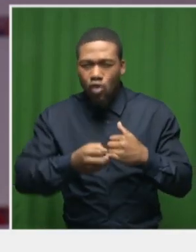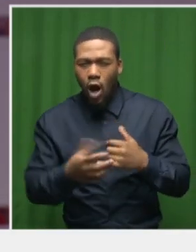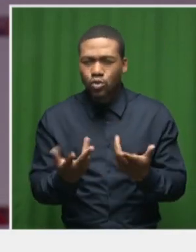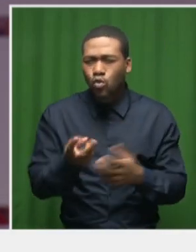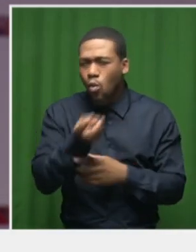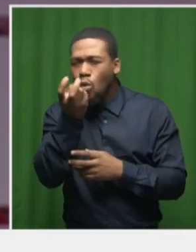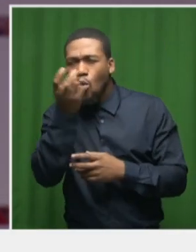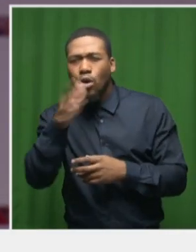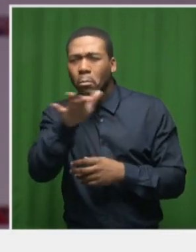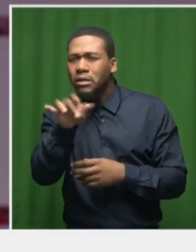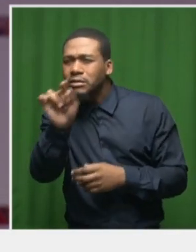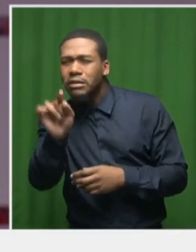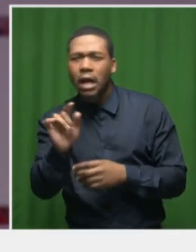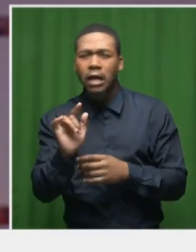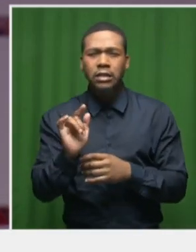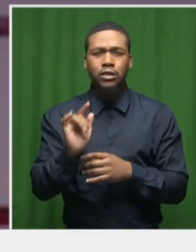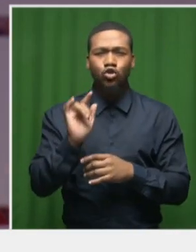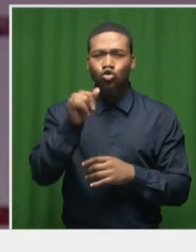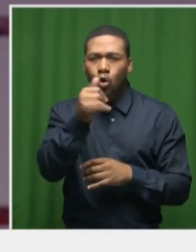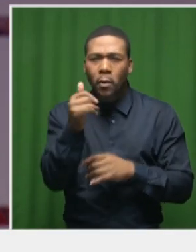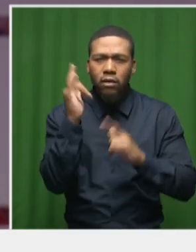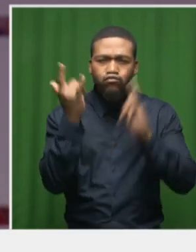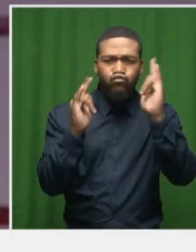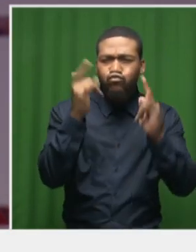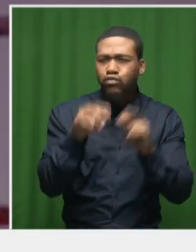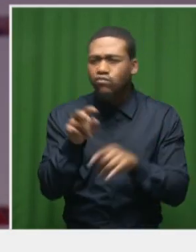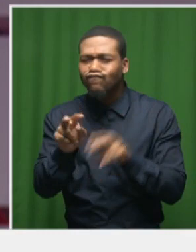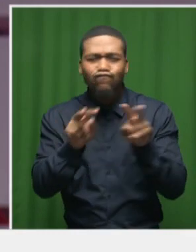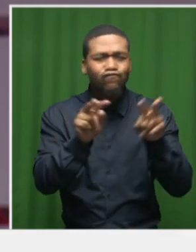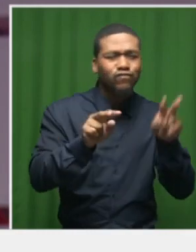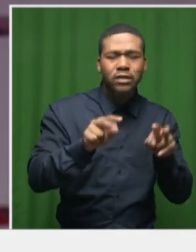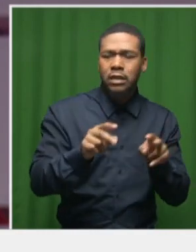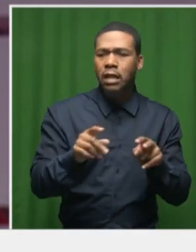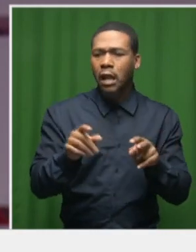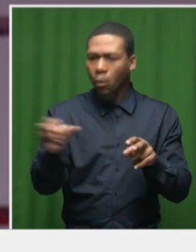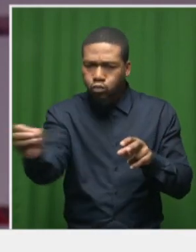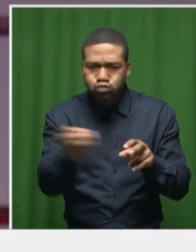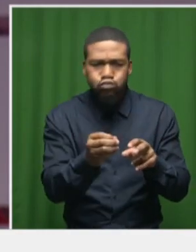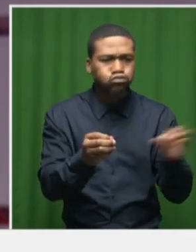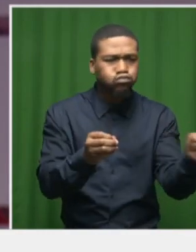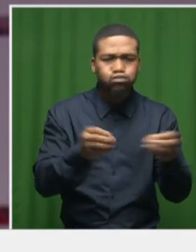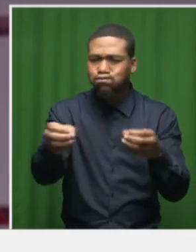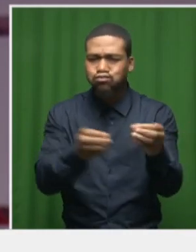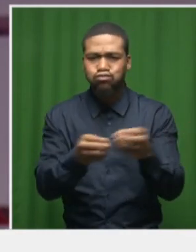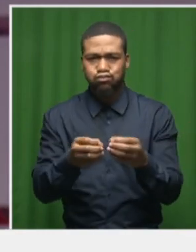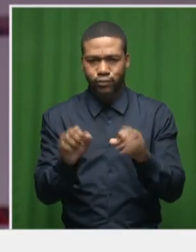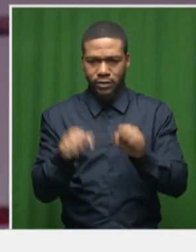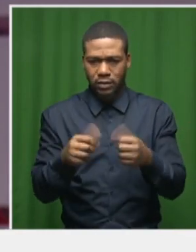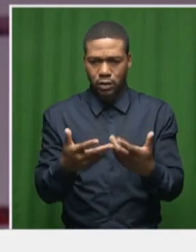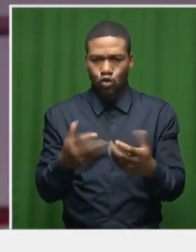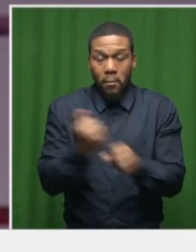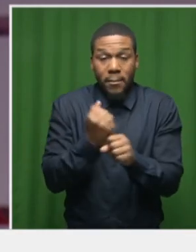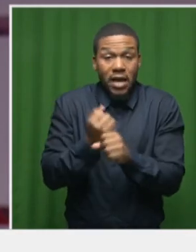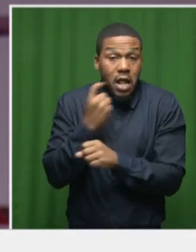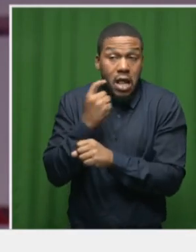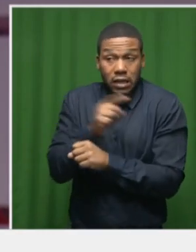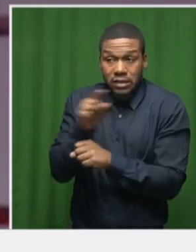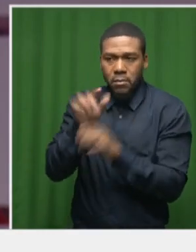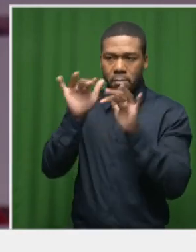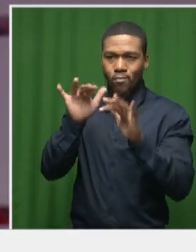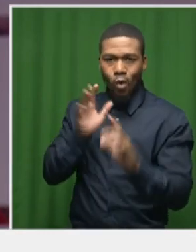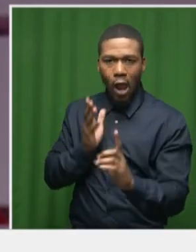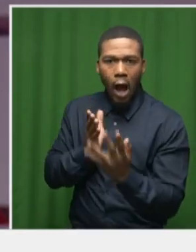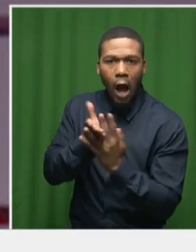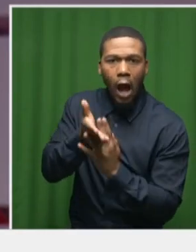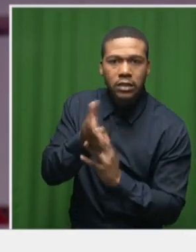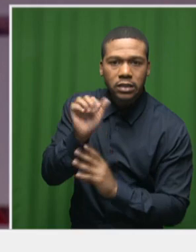CBD that work in similar kinds of ways and bring them together in an attempt to make it really easy for audiences to access everything